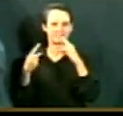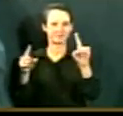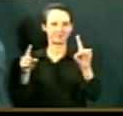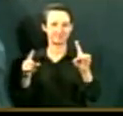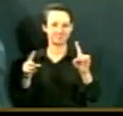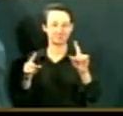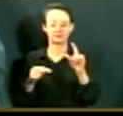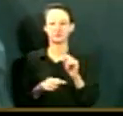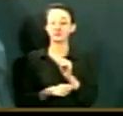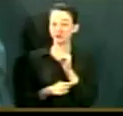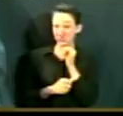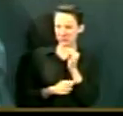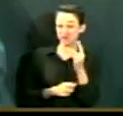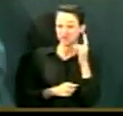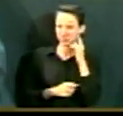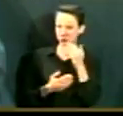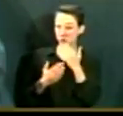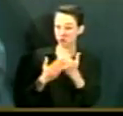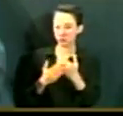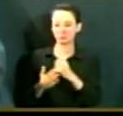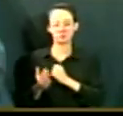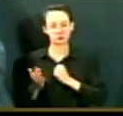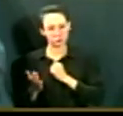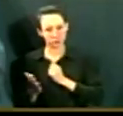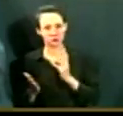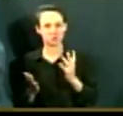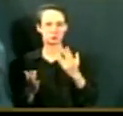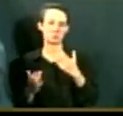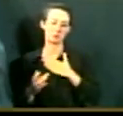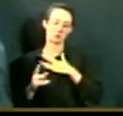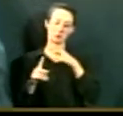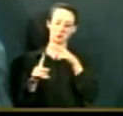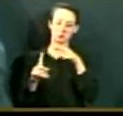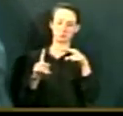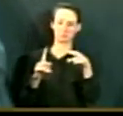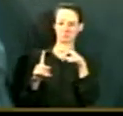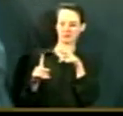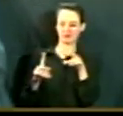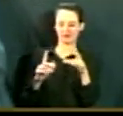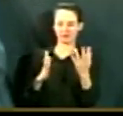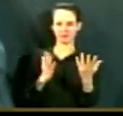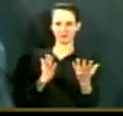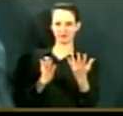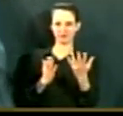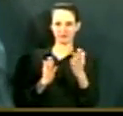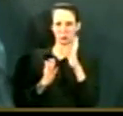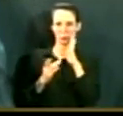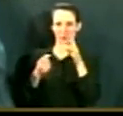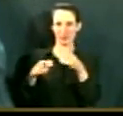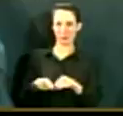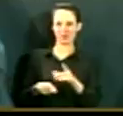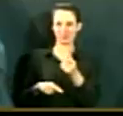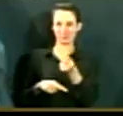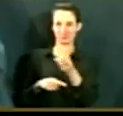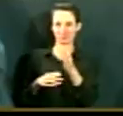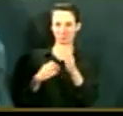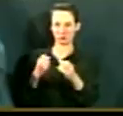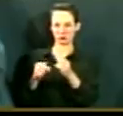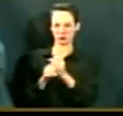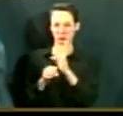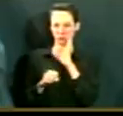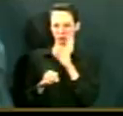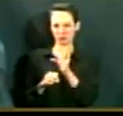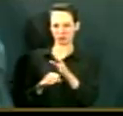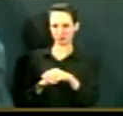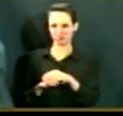I'm sorry, but I'm just looking at it from what I perceive as what's going to happen in the next couple of years with us having to bring on